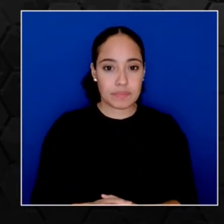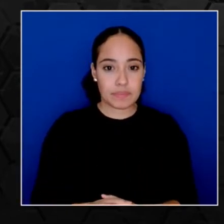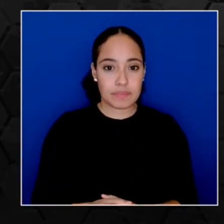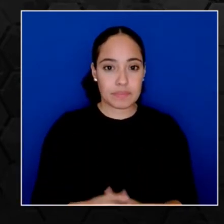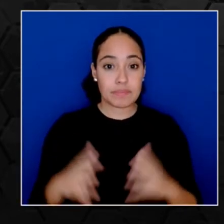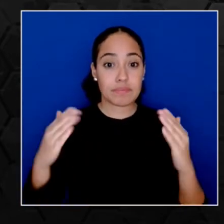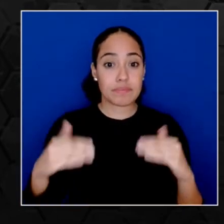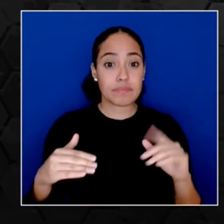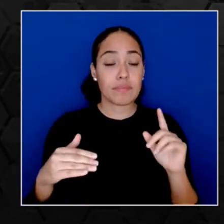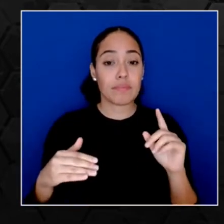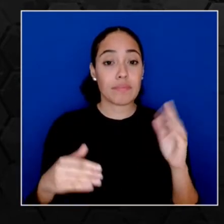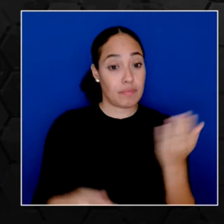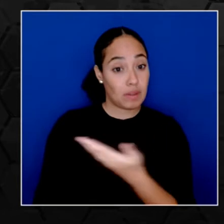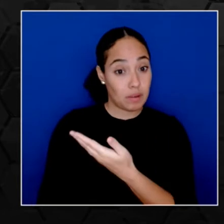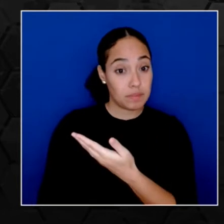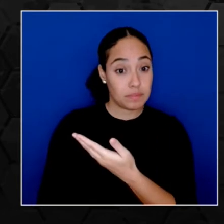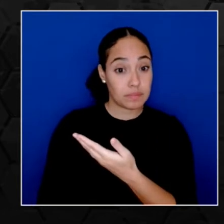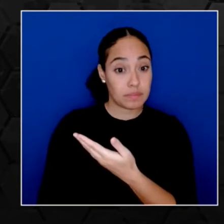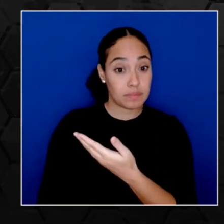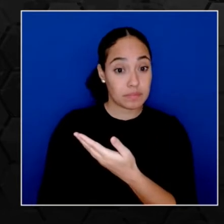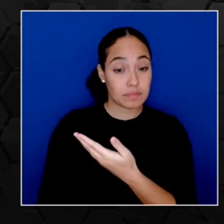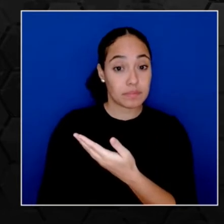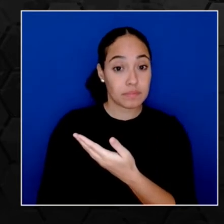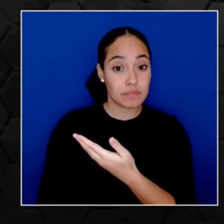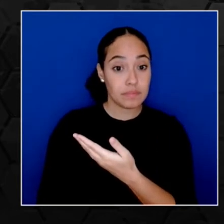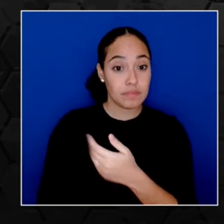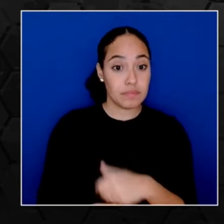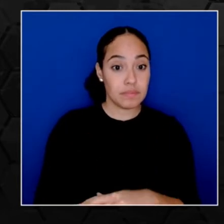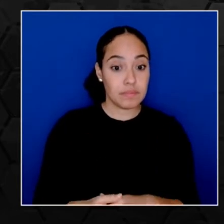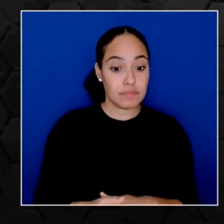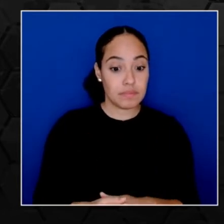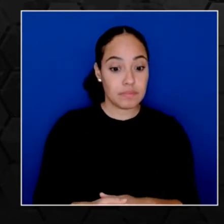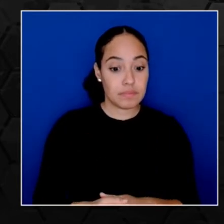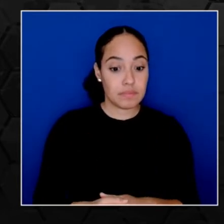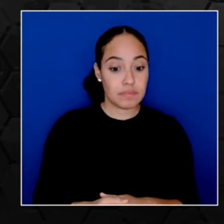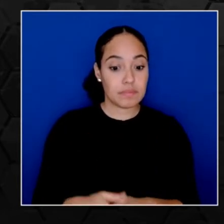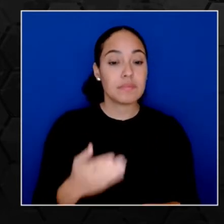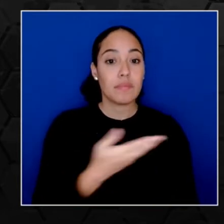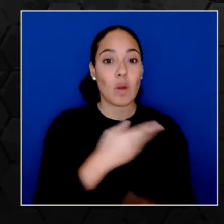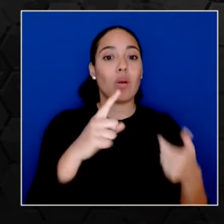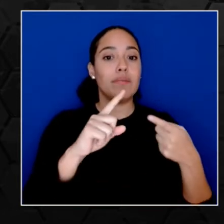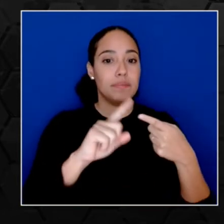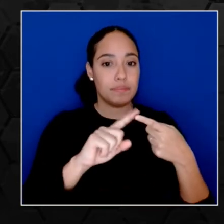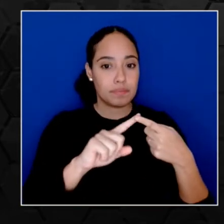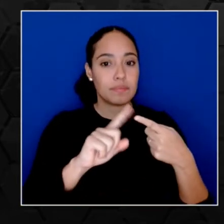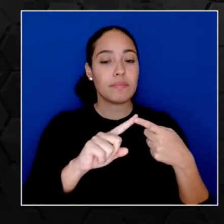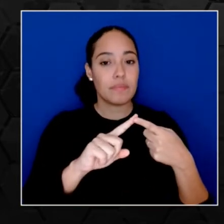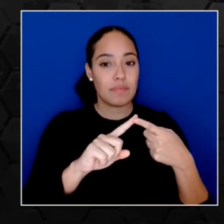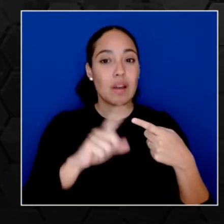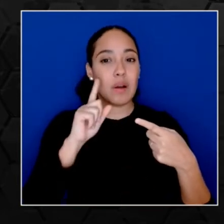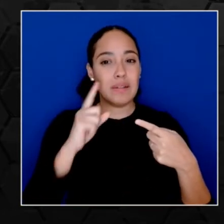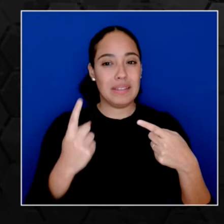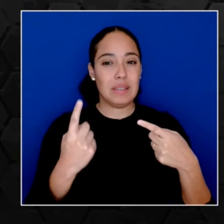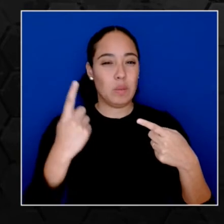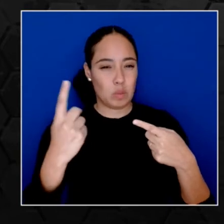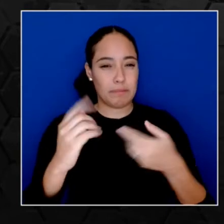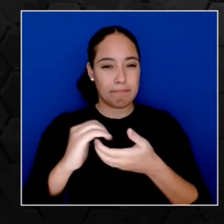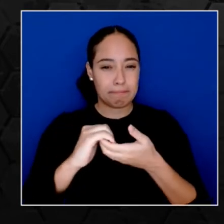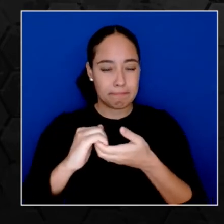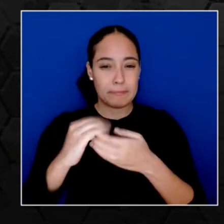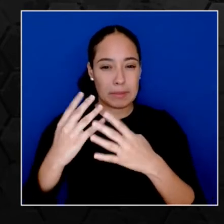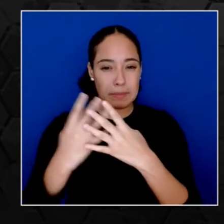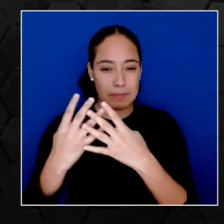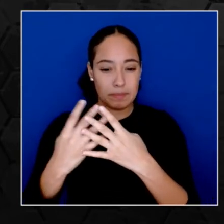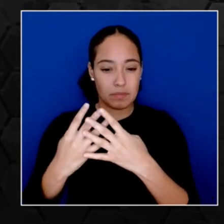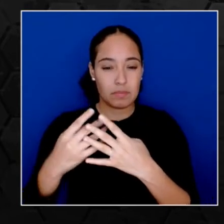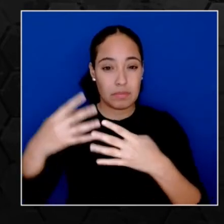weighted average algorithm. Then we have the SVD algorithm, which is very famous, which is singular value decomposition algorithm. And then we have the